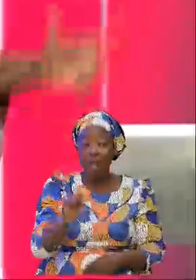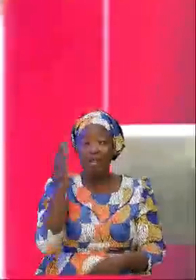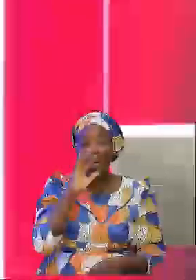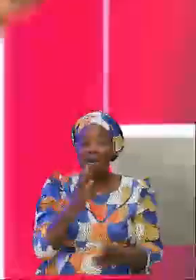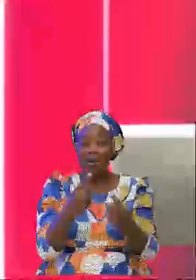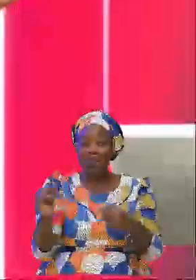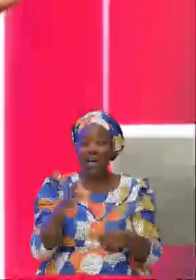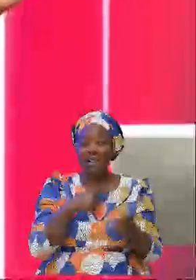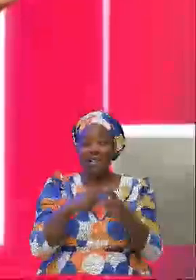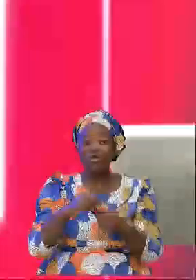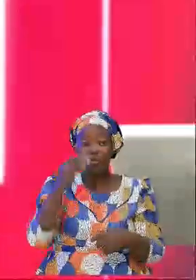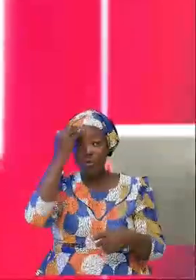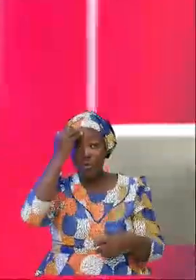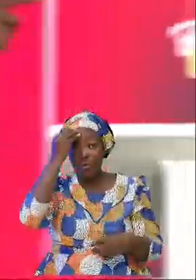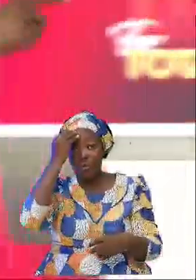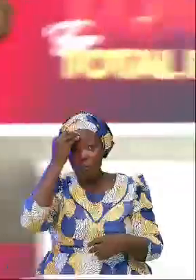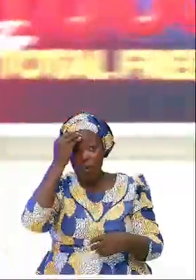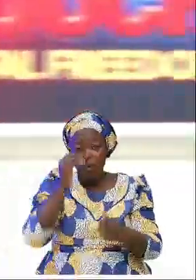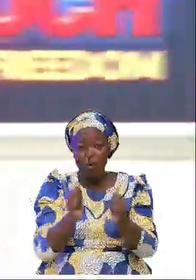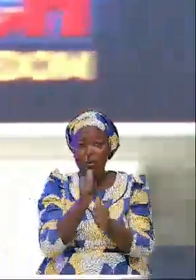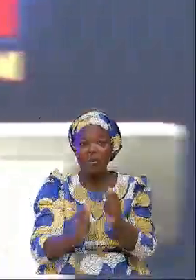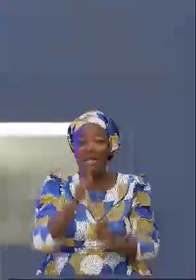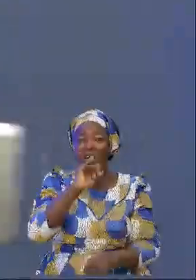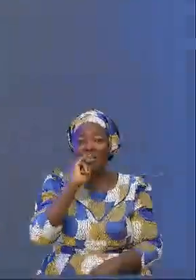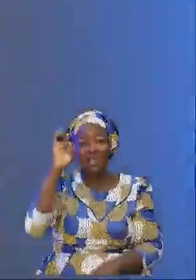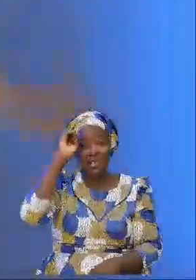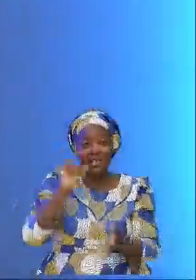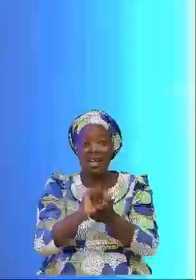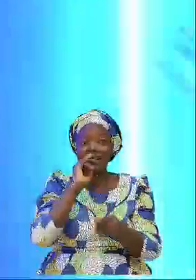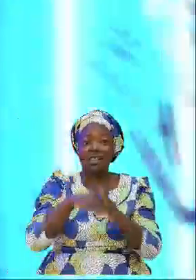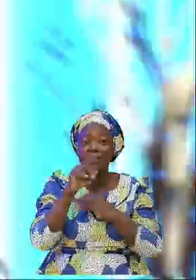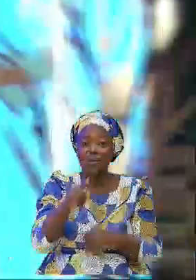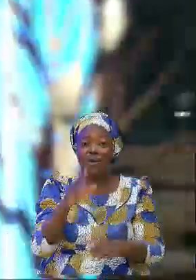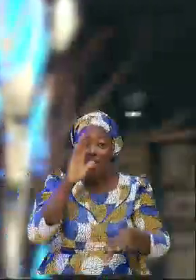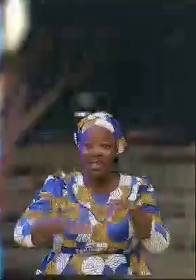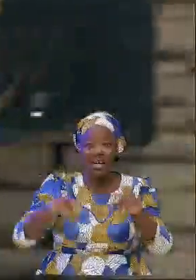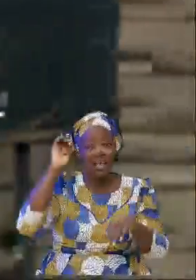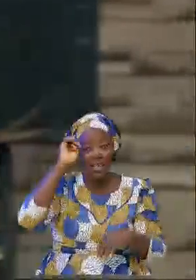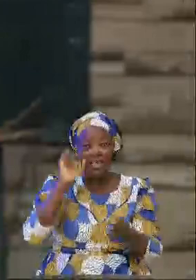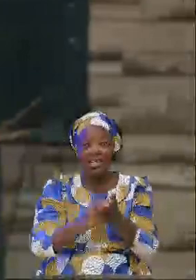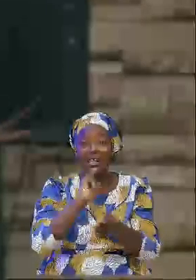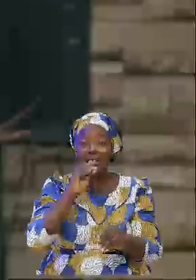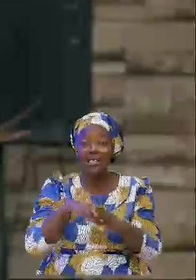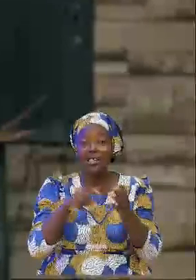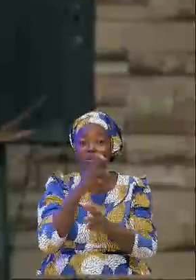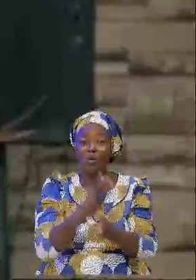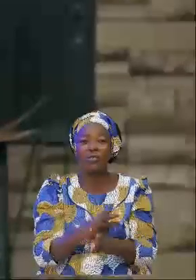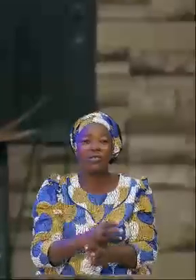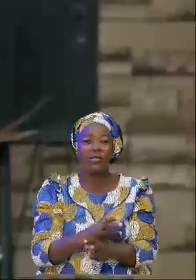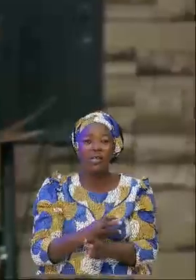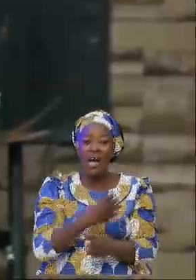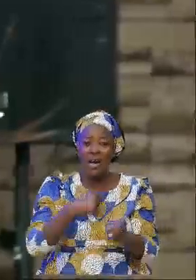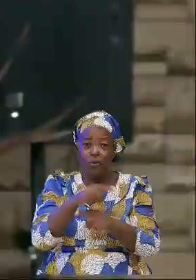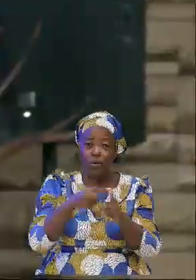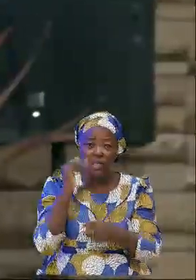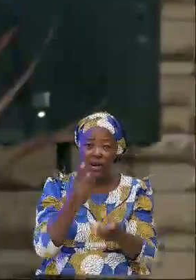the assurance of the word of God. While they are coming and you realize greater is he that is in